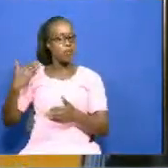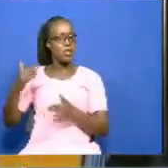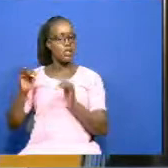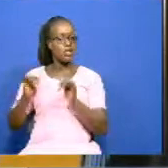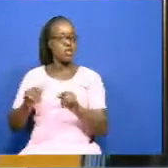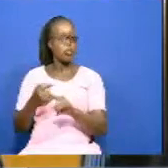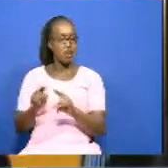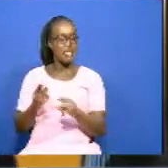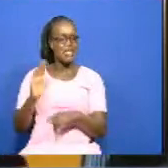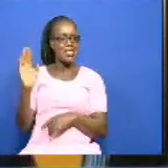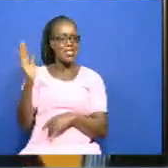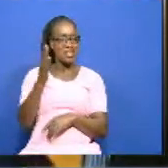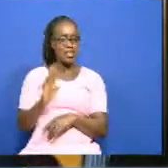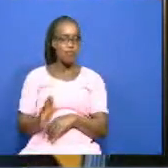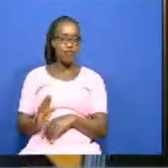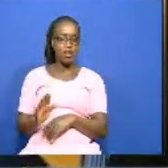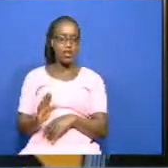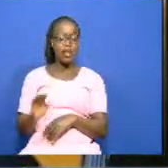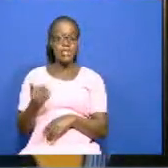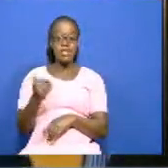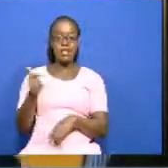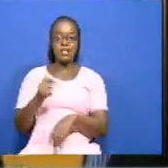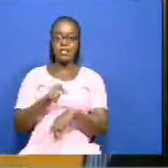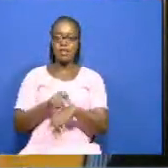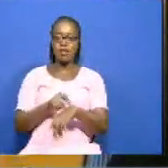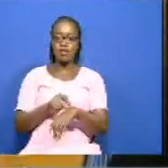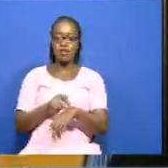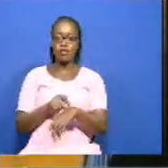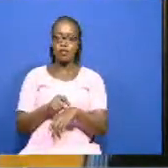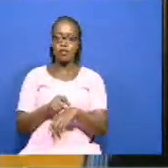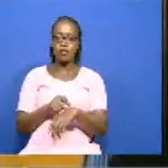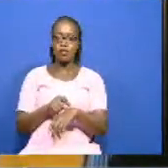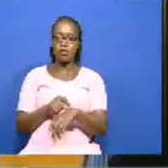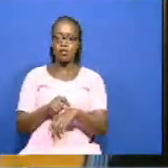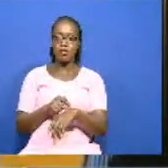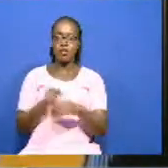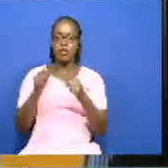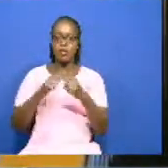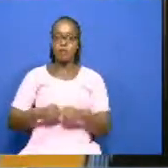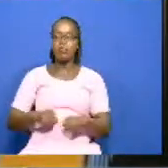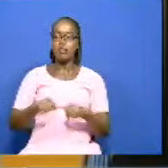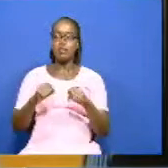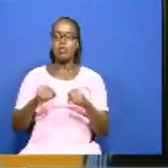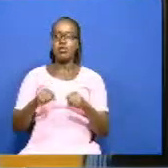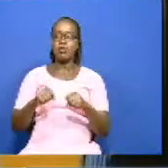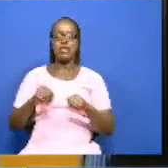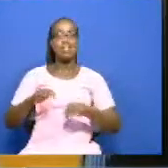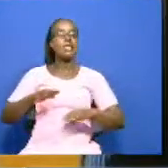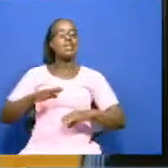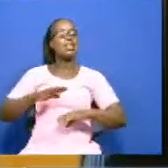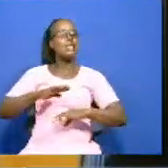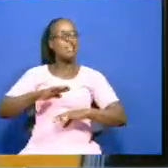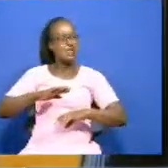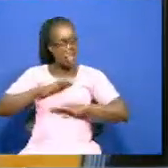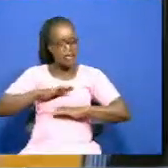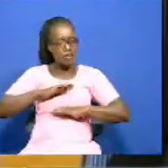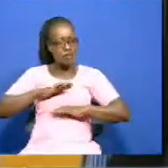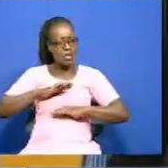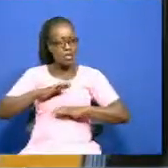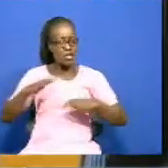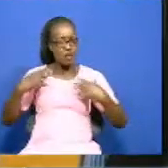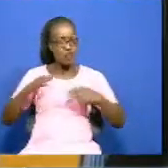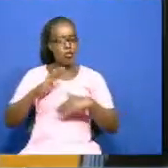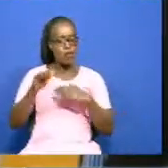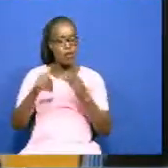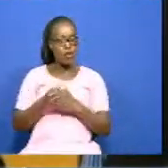but there shall never be any time that we shall be able to satisfy everybody. I've just